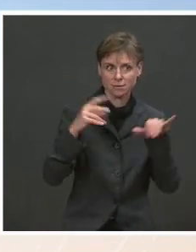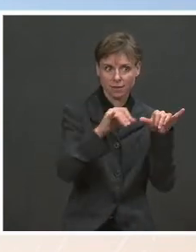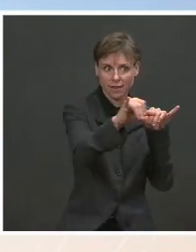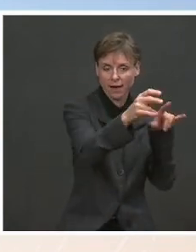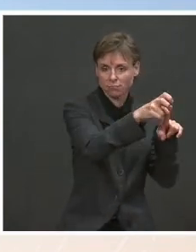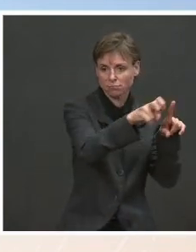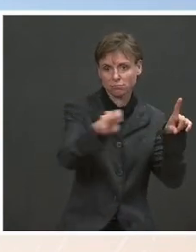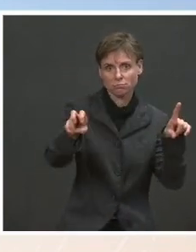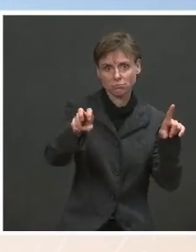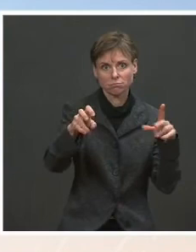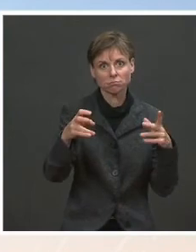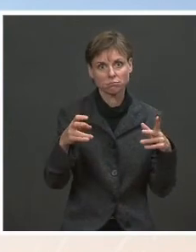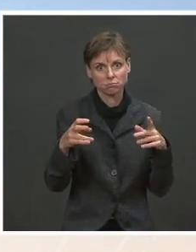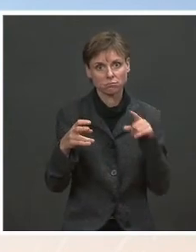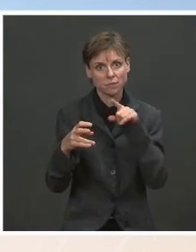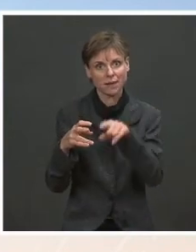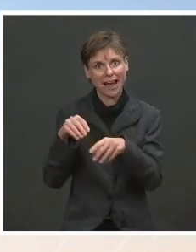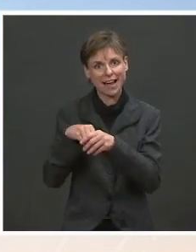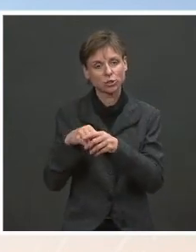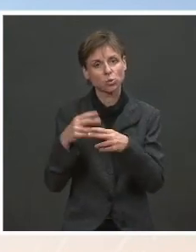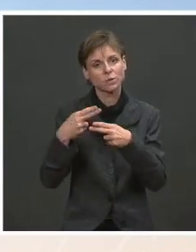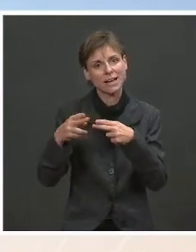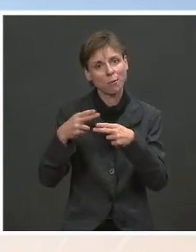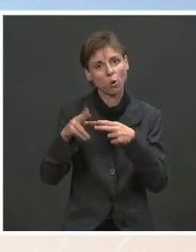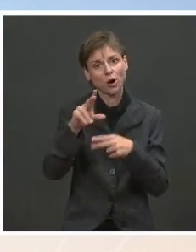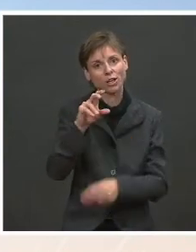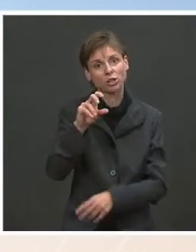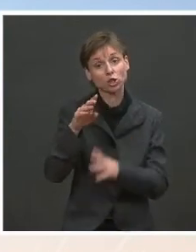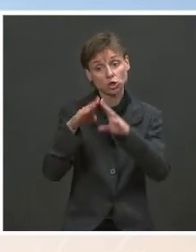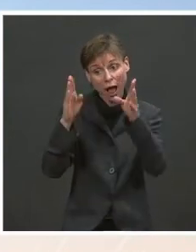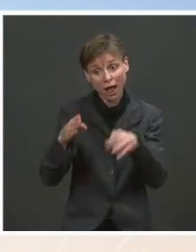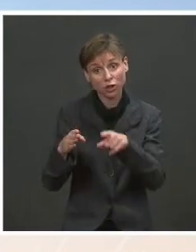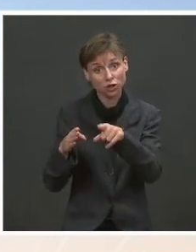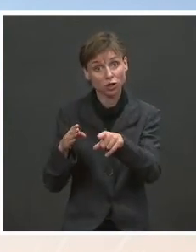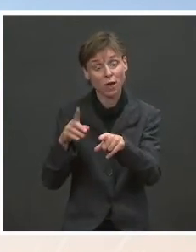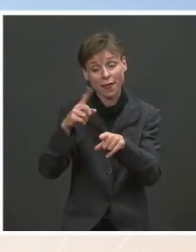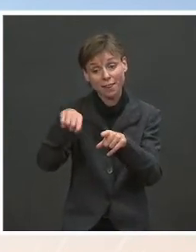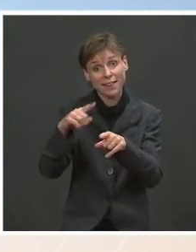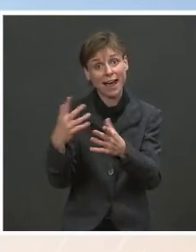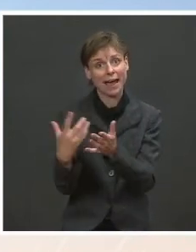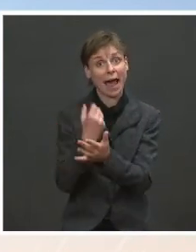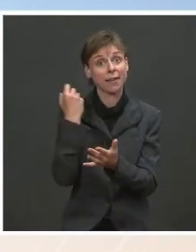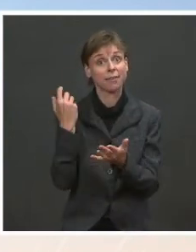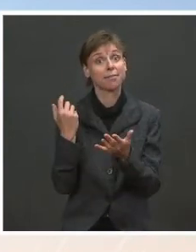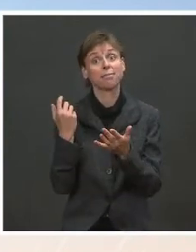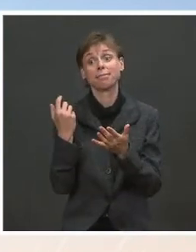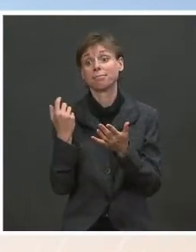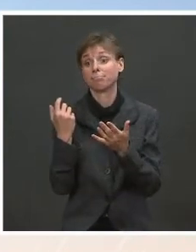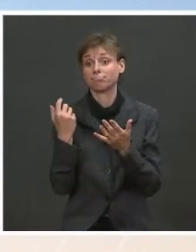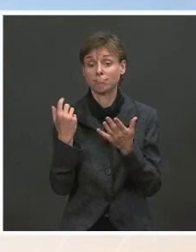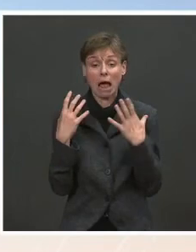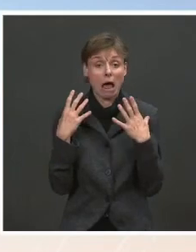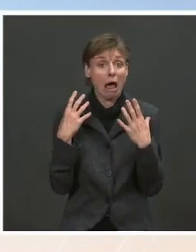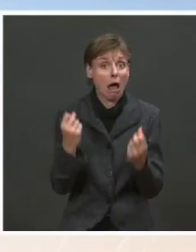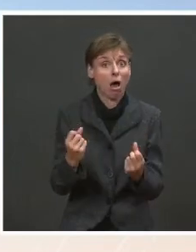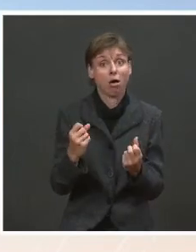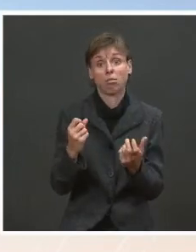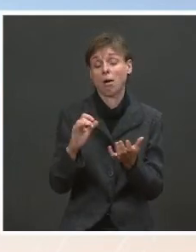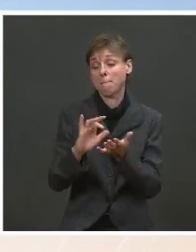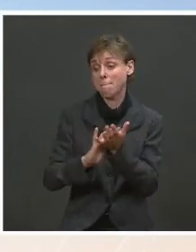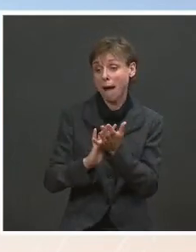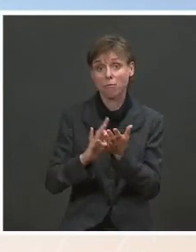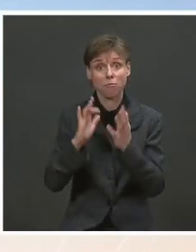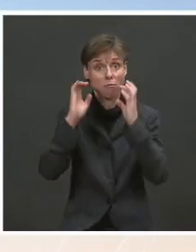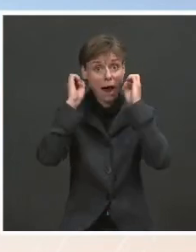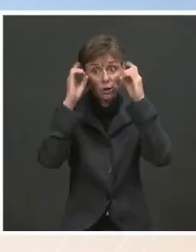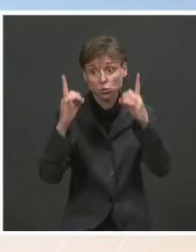quickly as possible into these shelter facilities where they can have access to health, to medical experts, to educational experts,